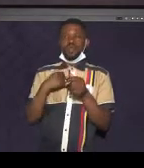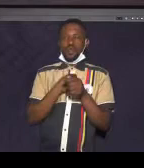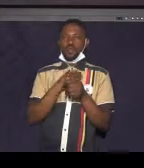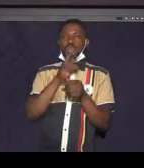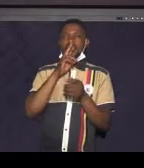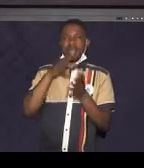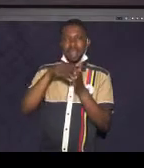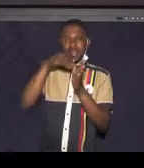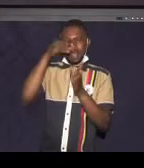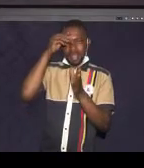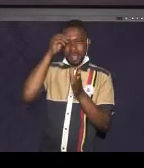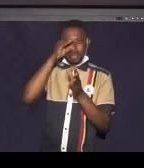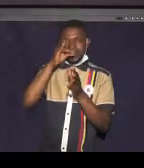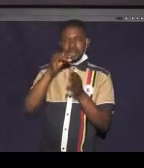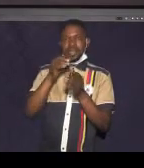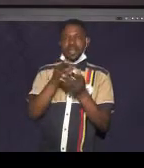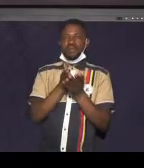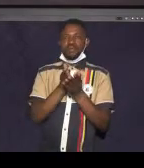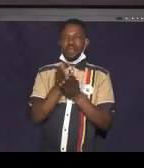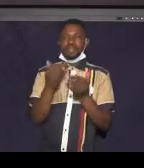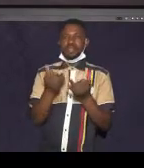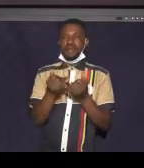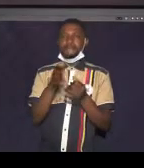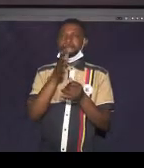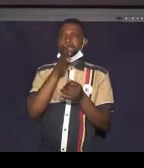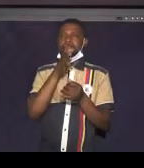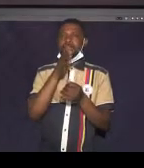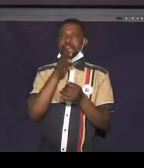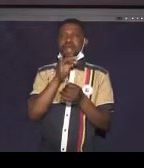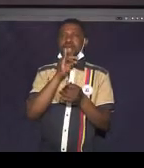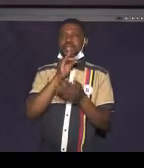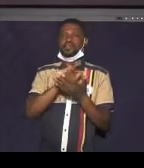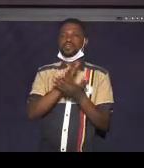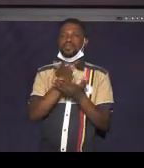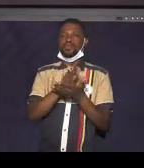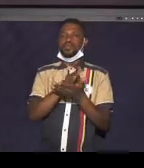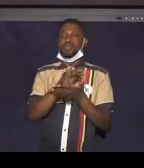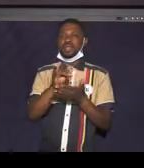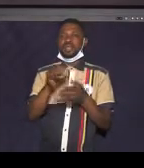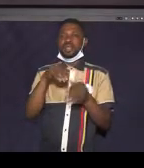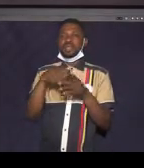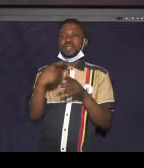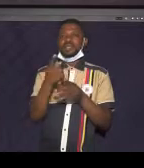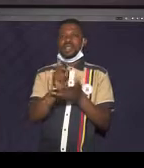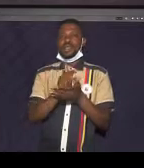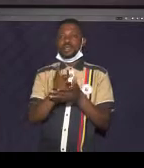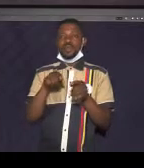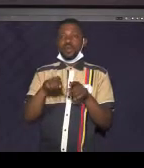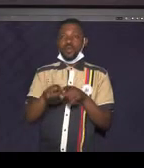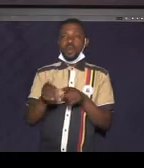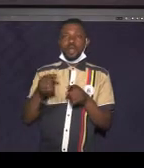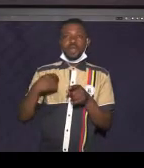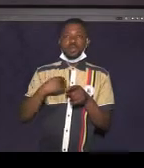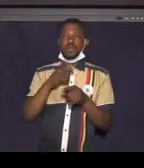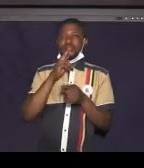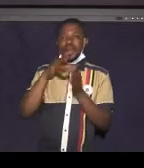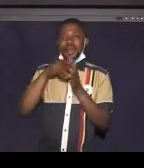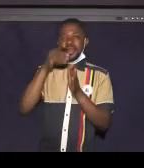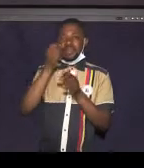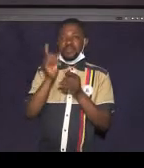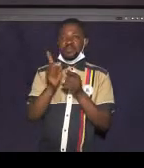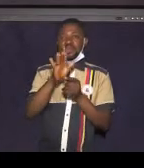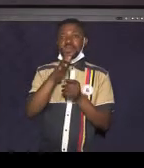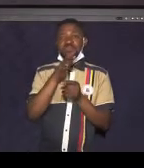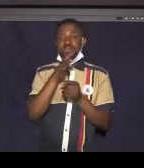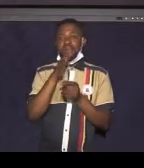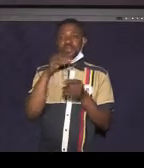learning right now. Mother is cooking in the kitchen. While we are learning, where's your mom? She's